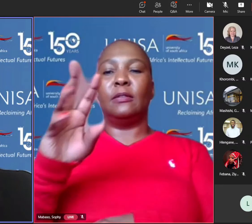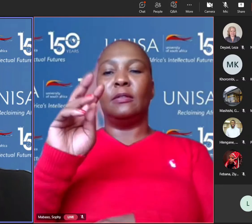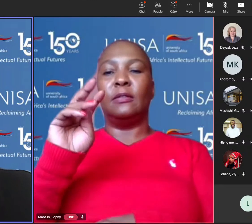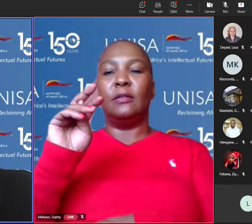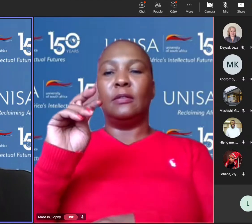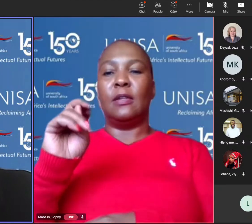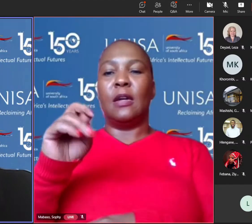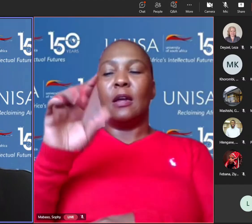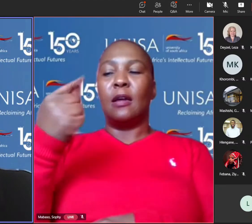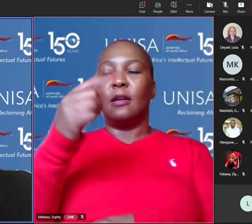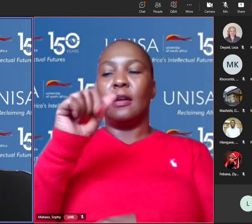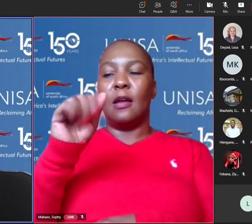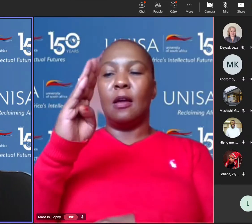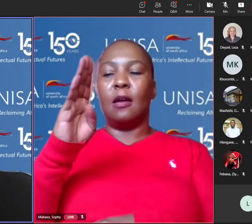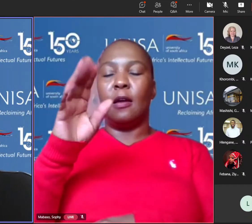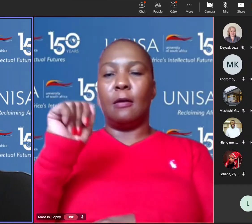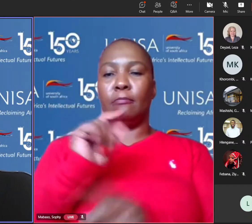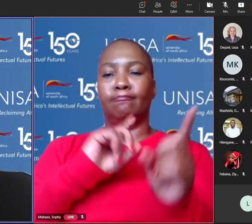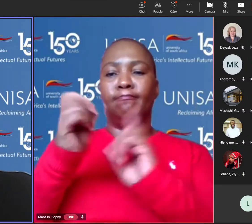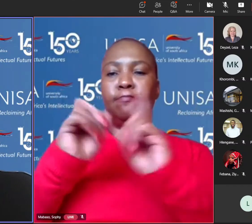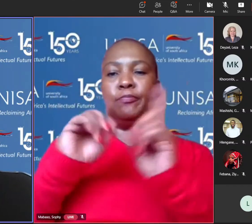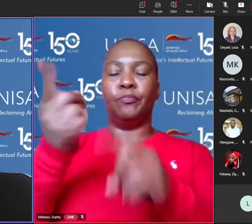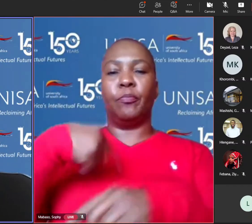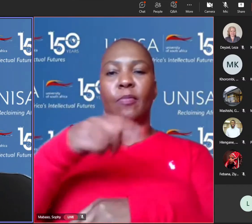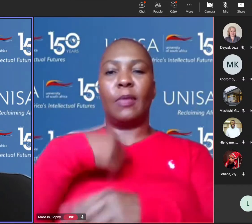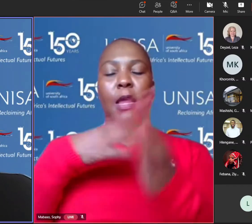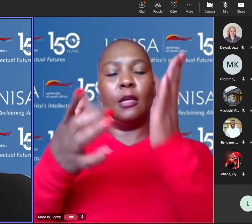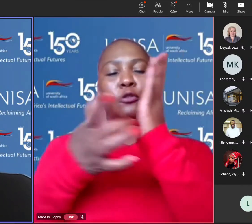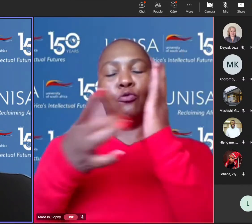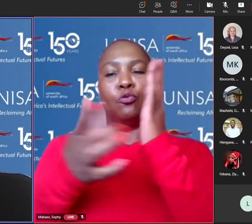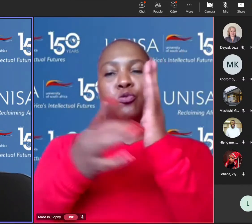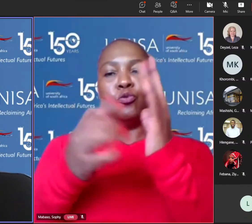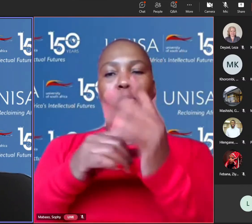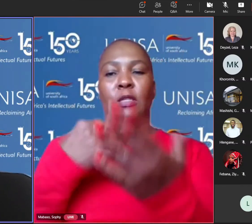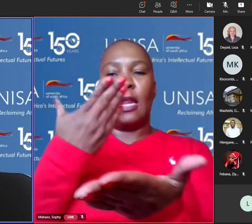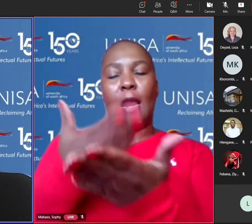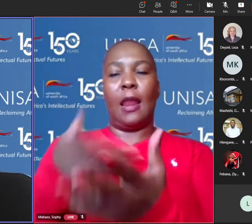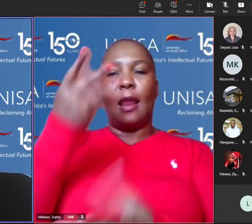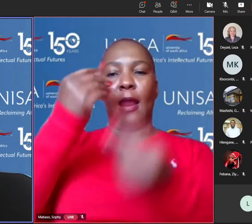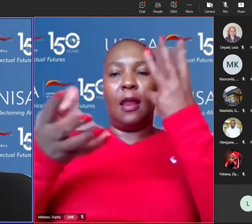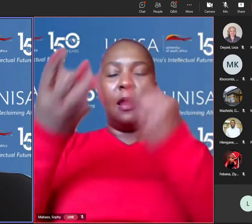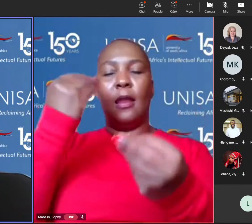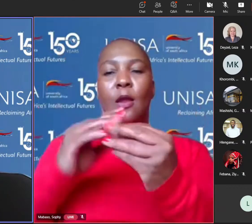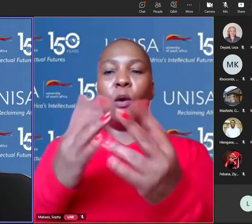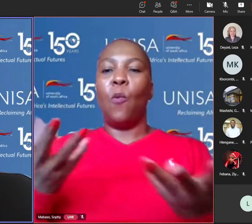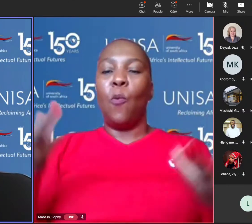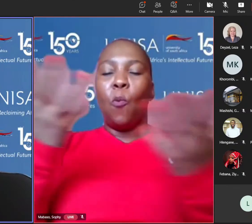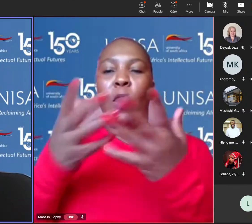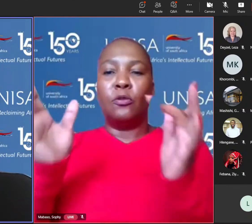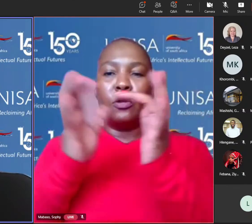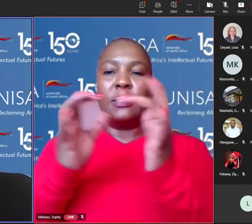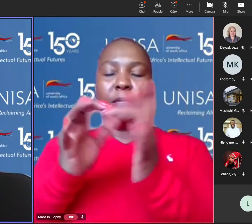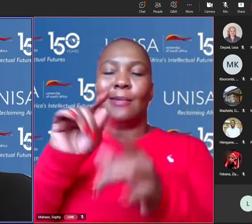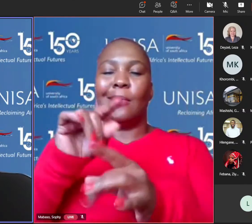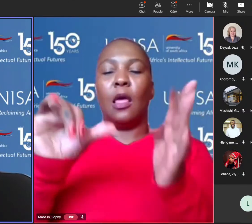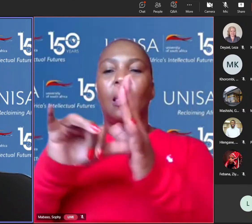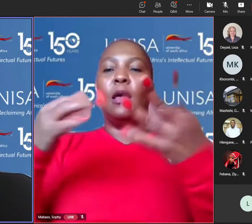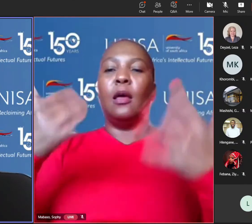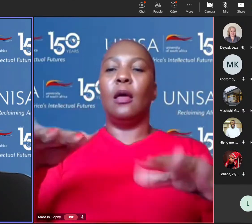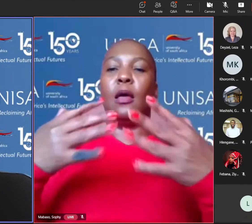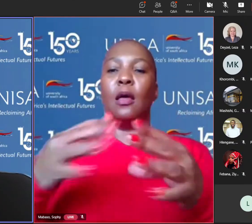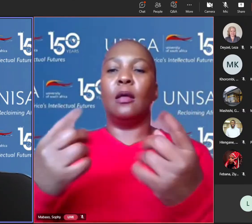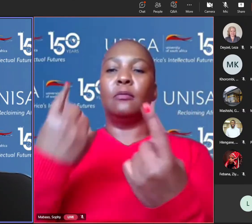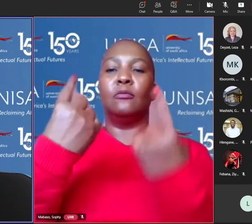speak to us about what the technology enhancing learner does and where you can contact these very important individuals on